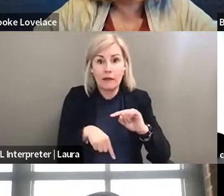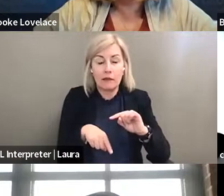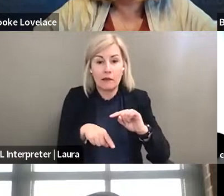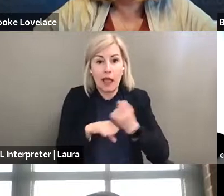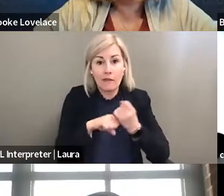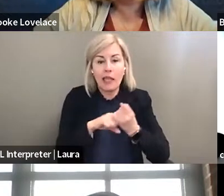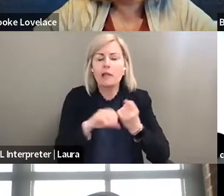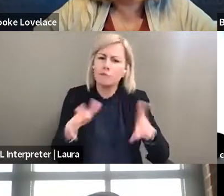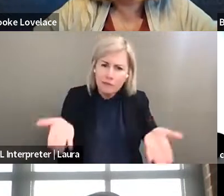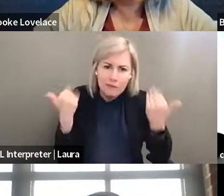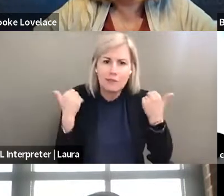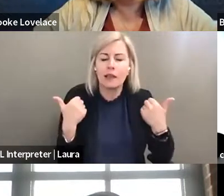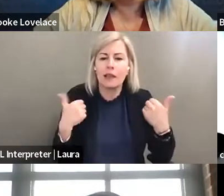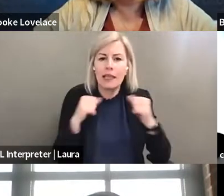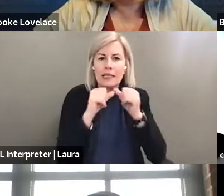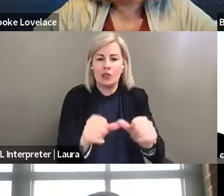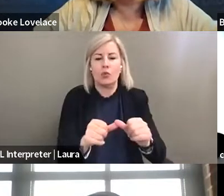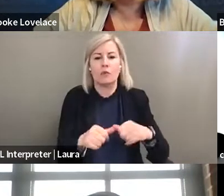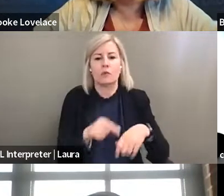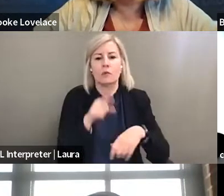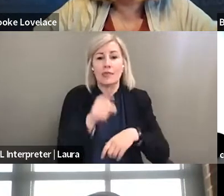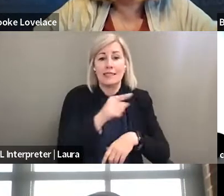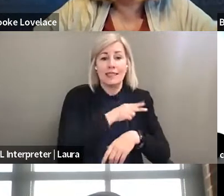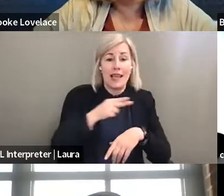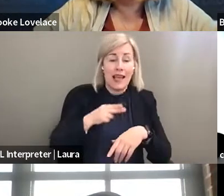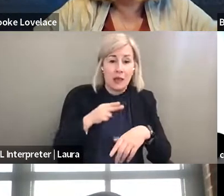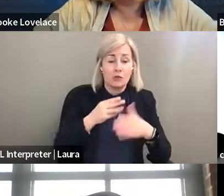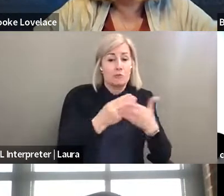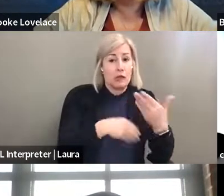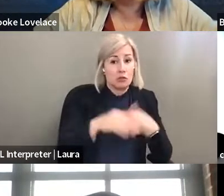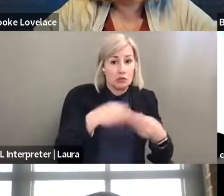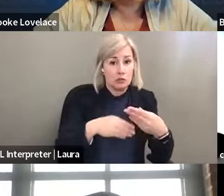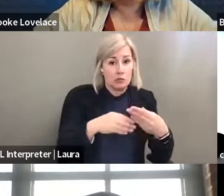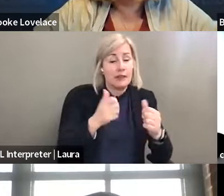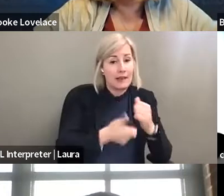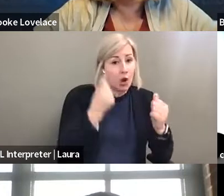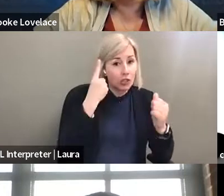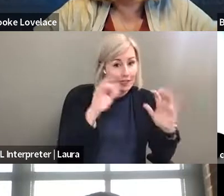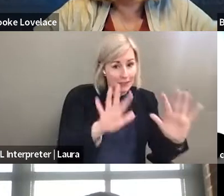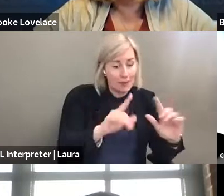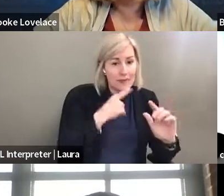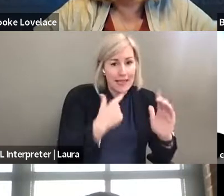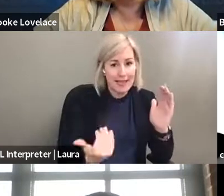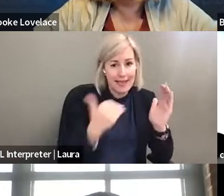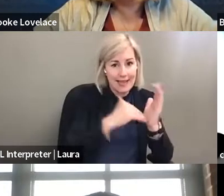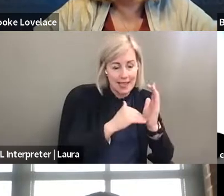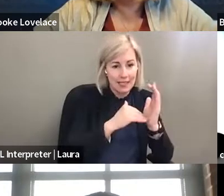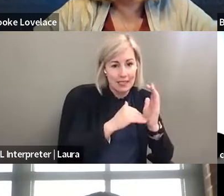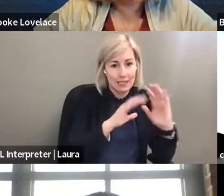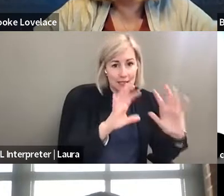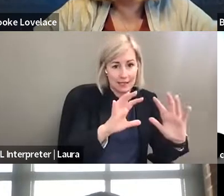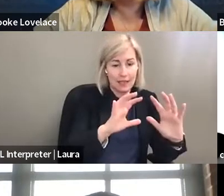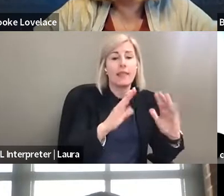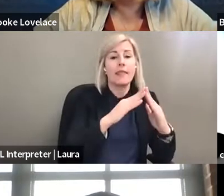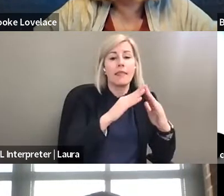what you're saying is, this is what the House's budget is. And I probably everybody else understands this, but I'm just saying it again for myself, is the House